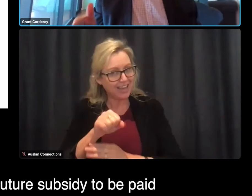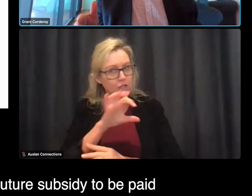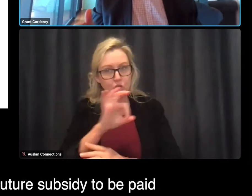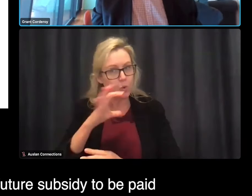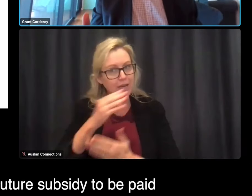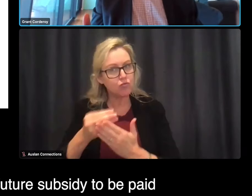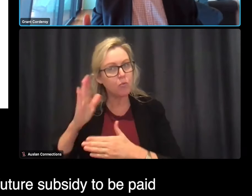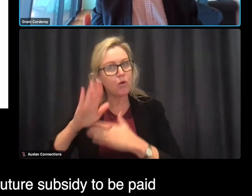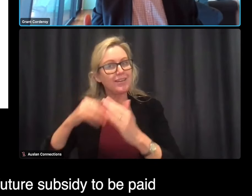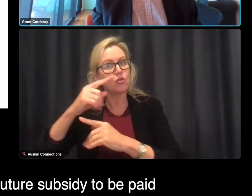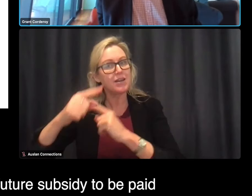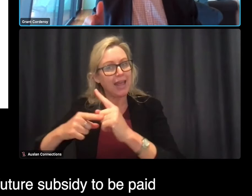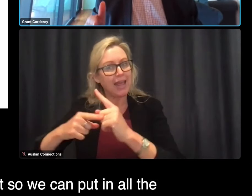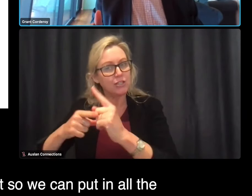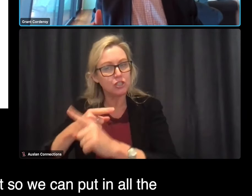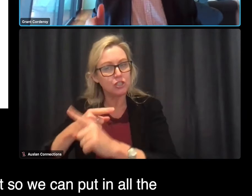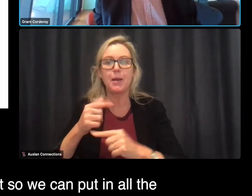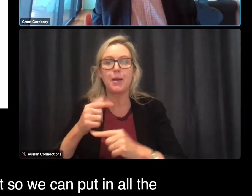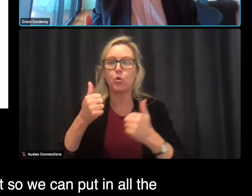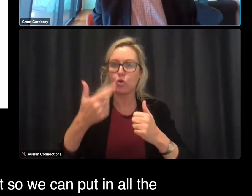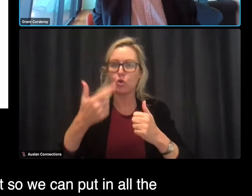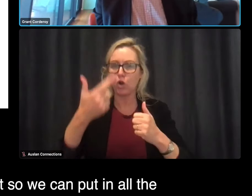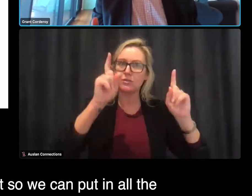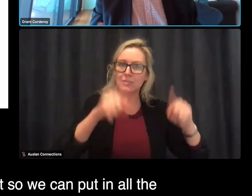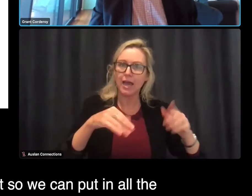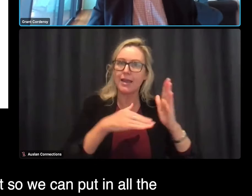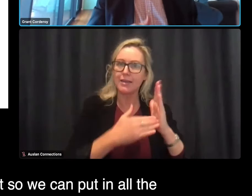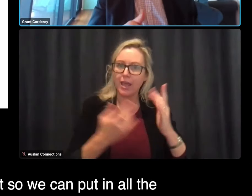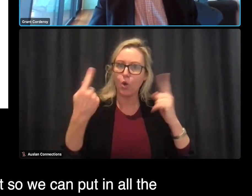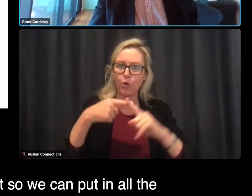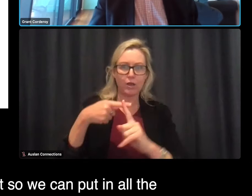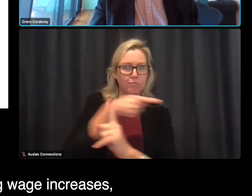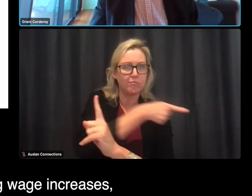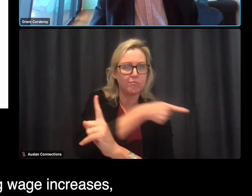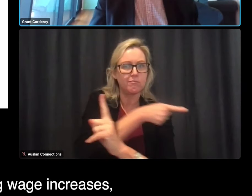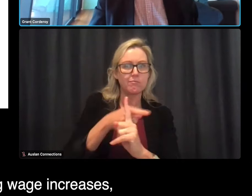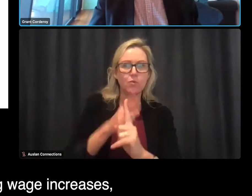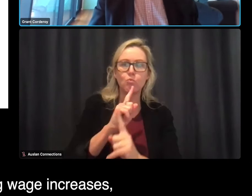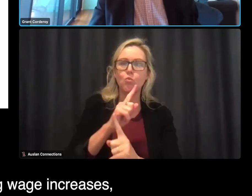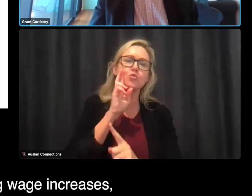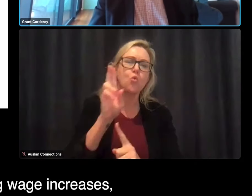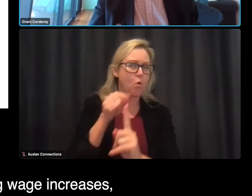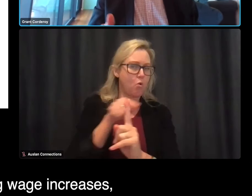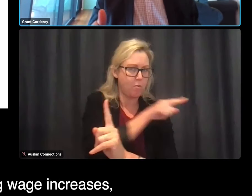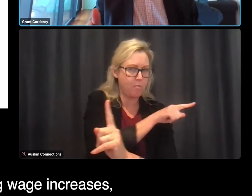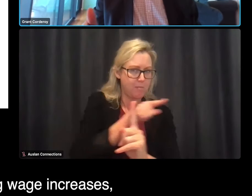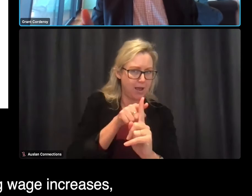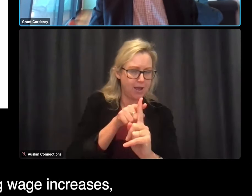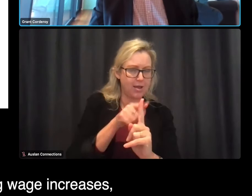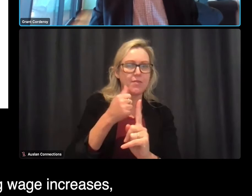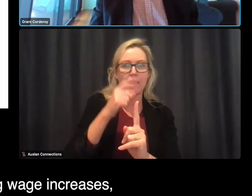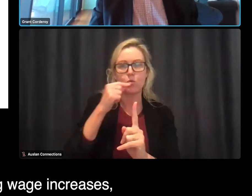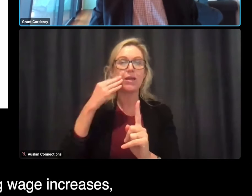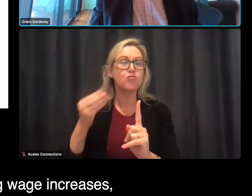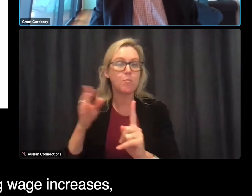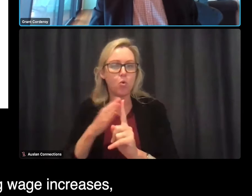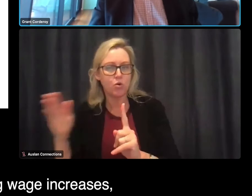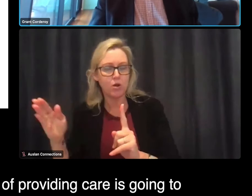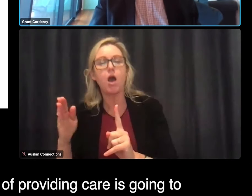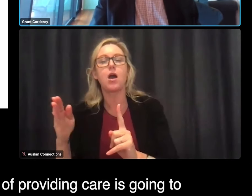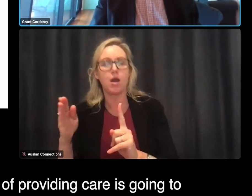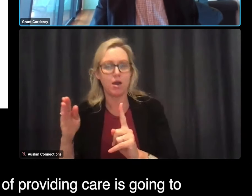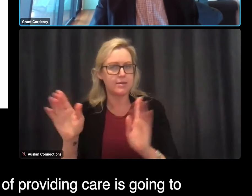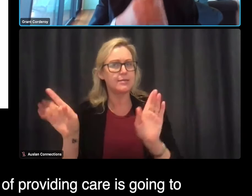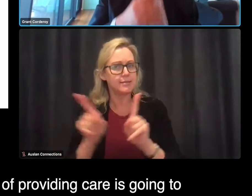looking at the future subsidy paid, we need to understand that so we can put in all the ingredients, including wage